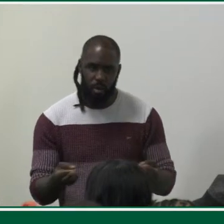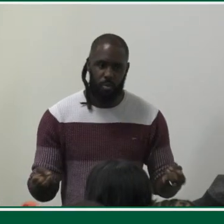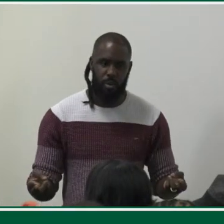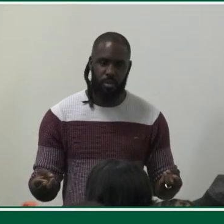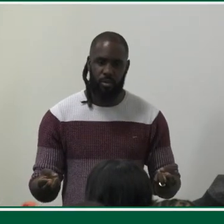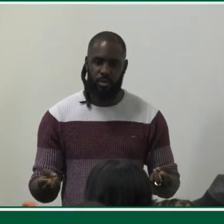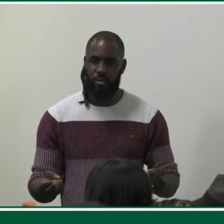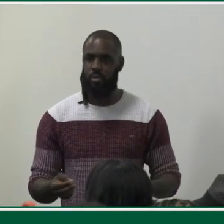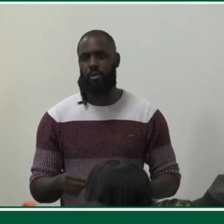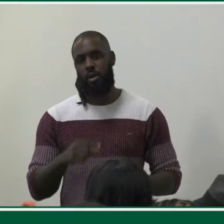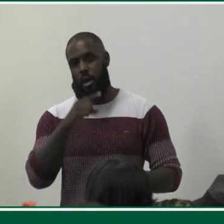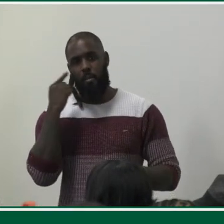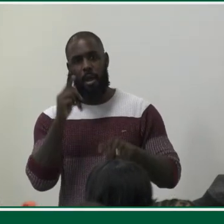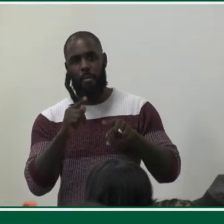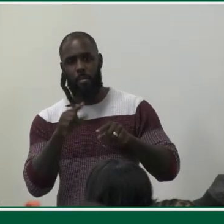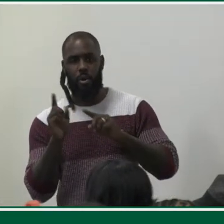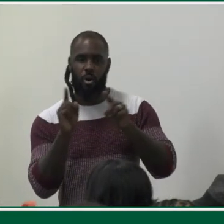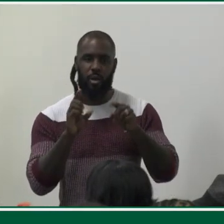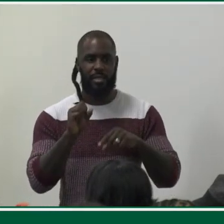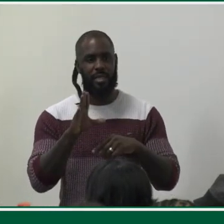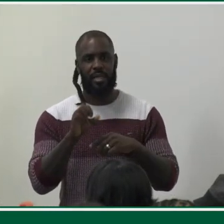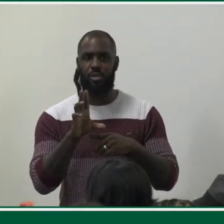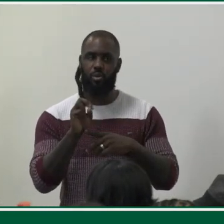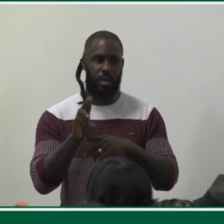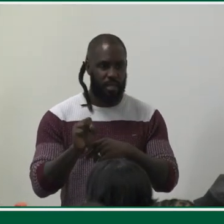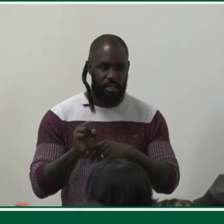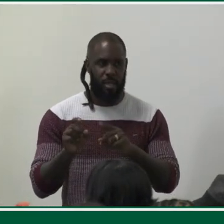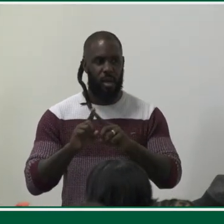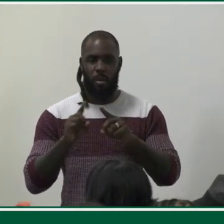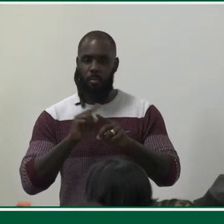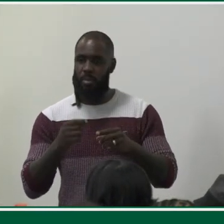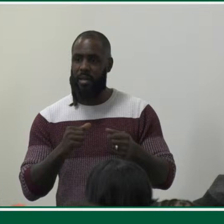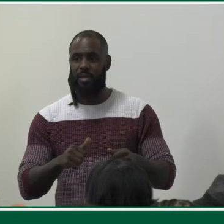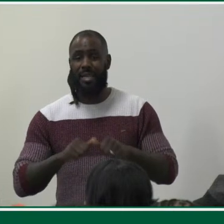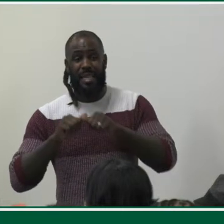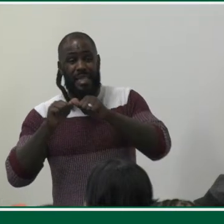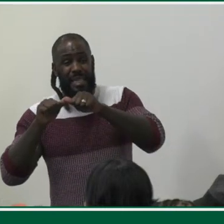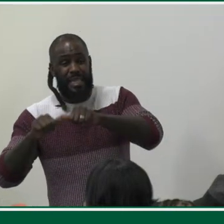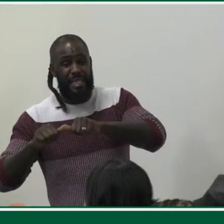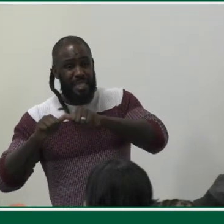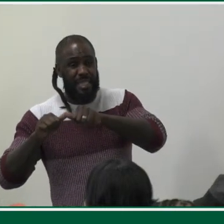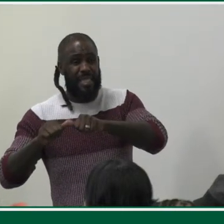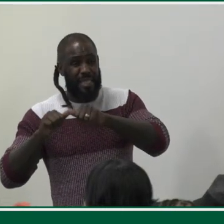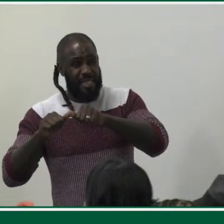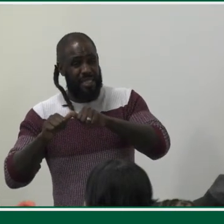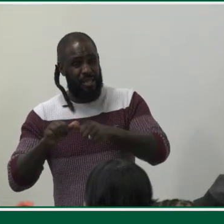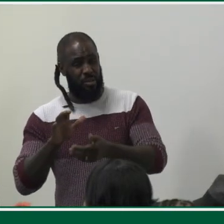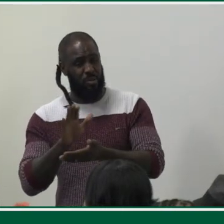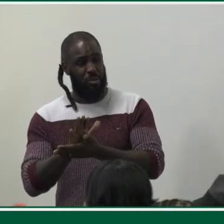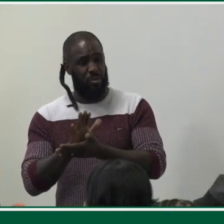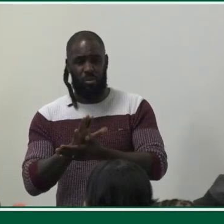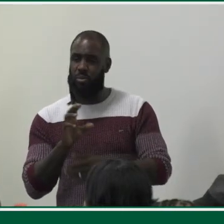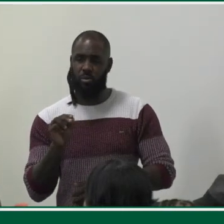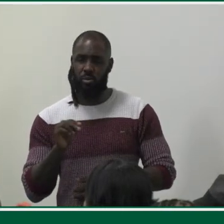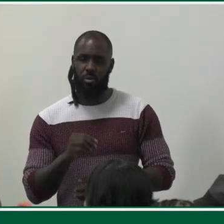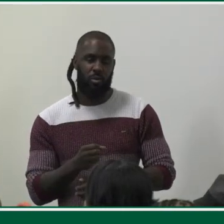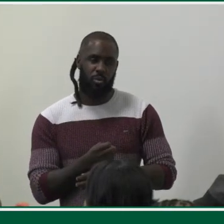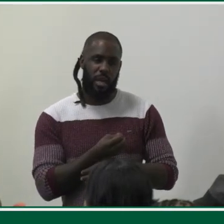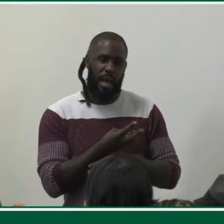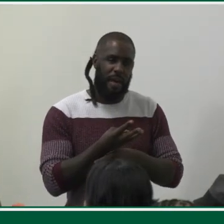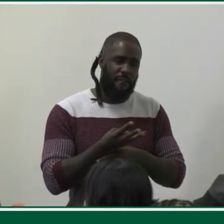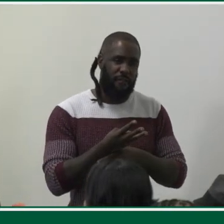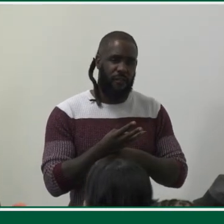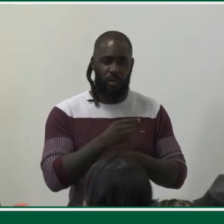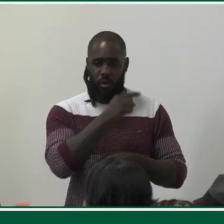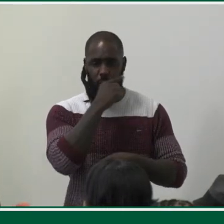Black students to attend CSU, but no effort is put into retention. There are too few Black faculty and staff, and these